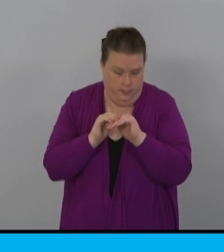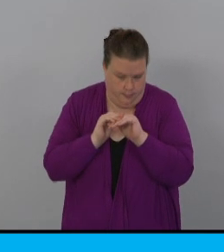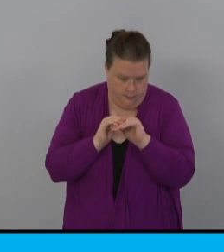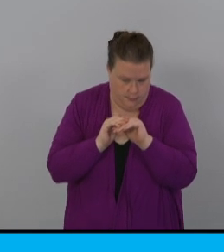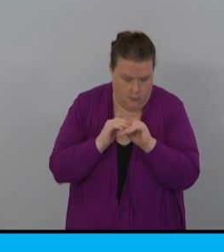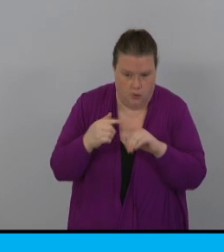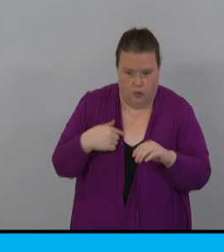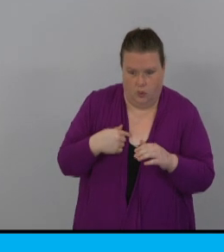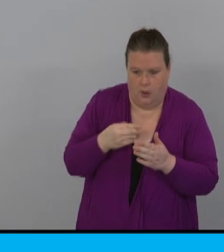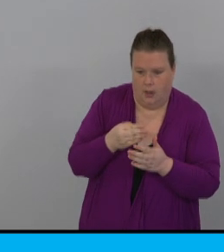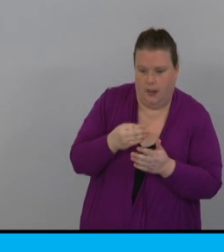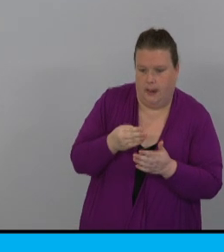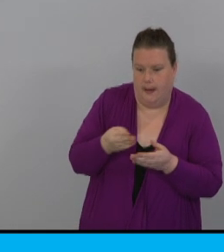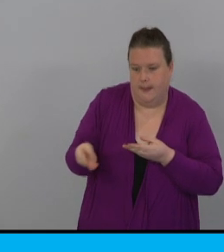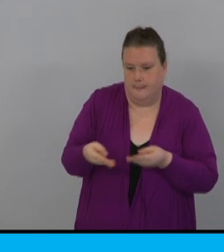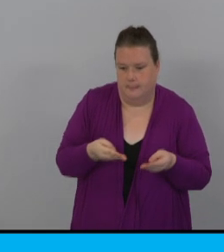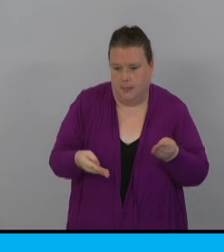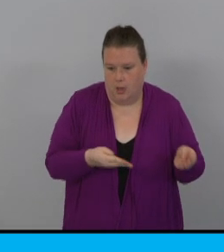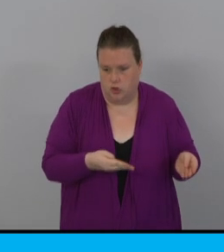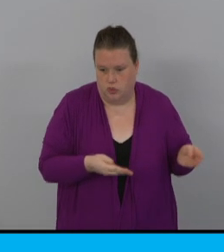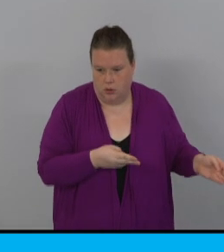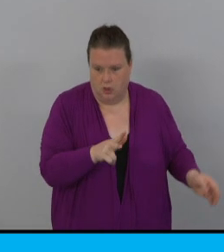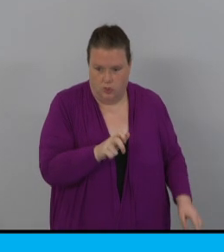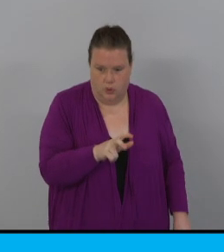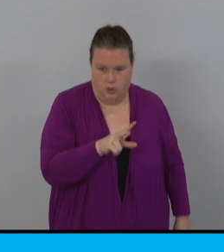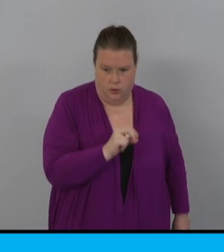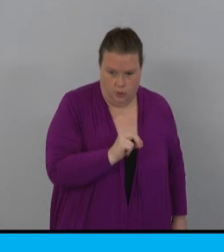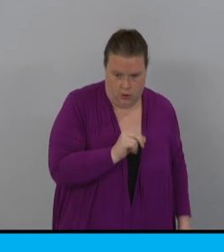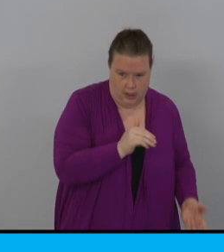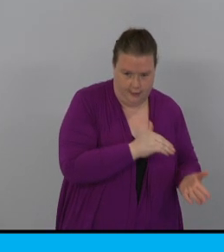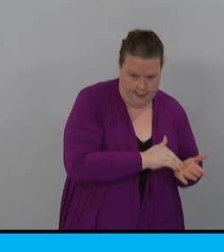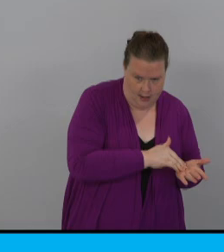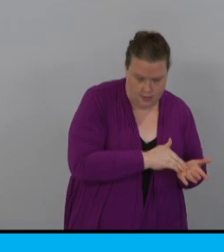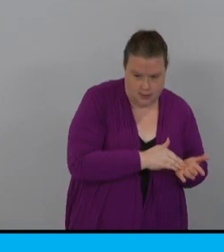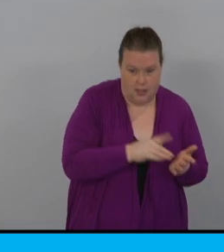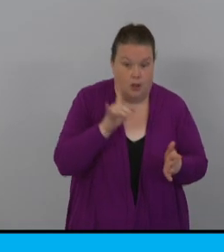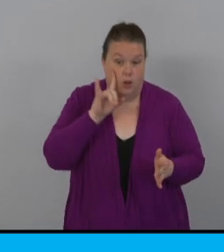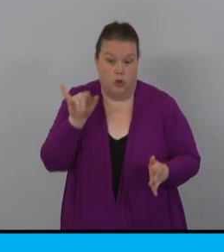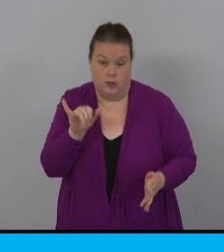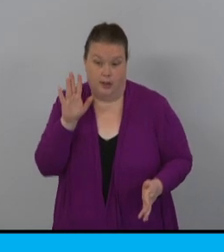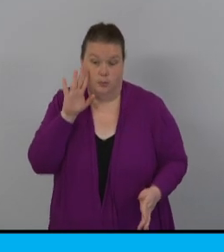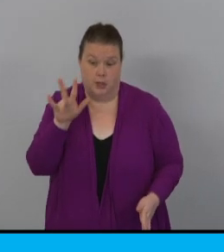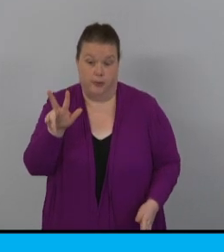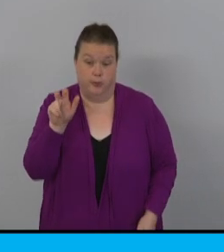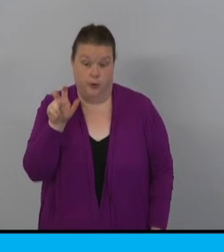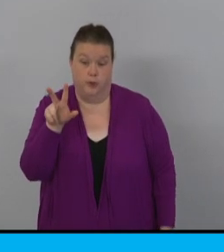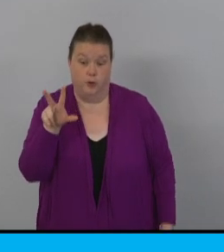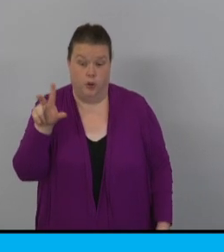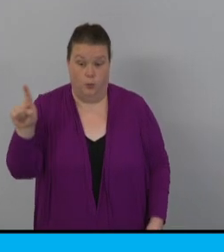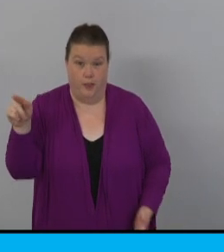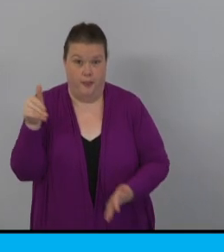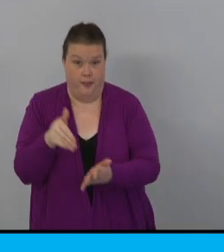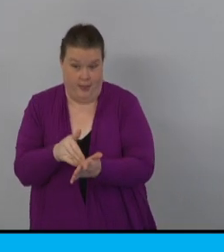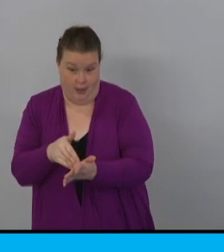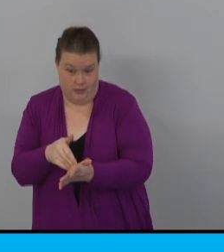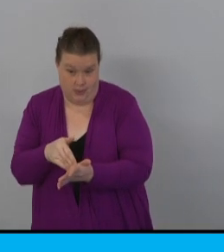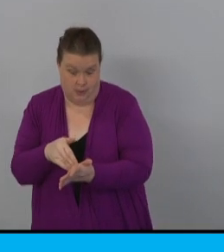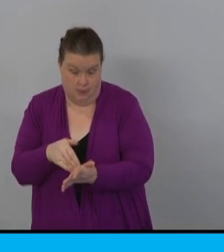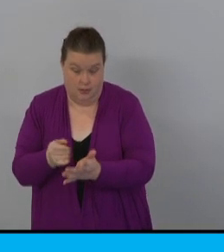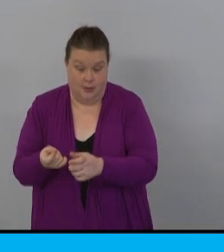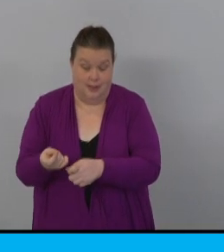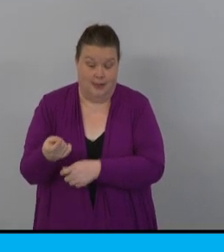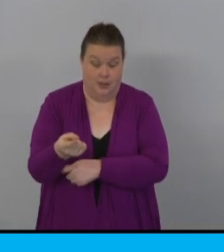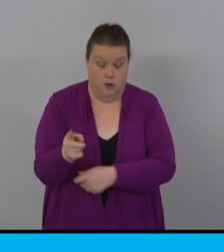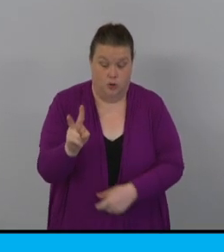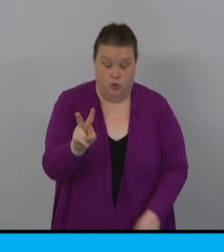535,000. It ended up being about 331,000, it looks like. So it's going to be consistent with that next year,